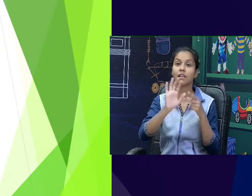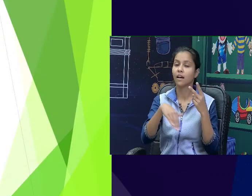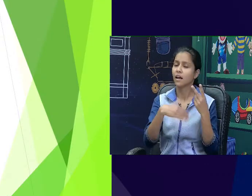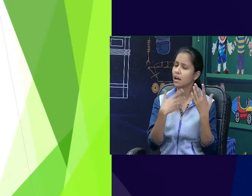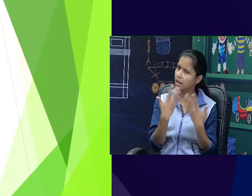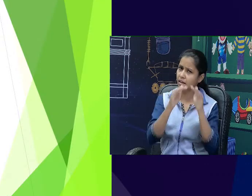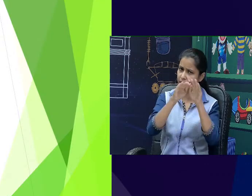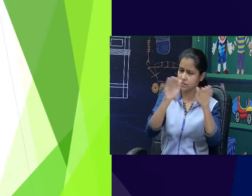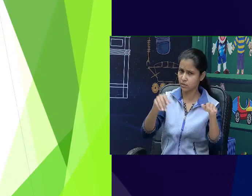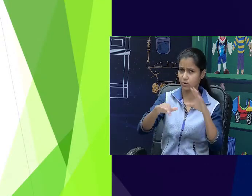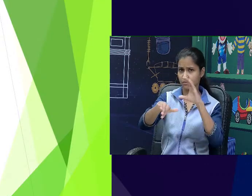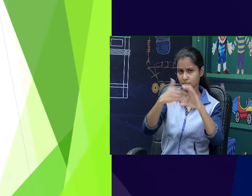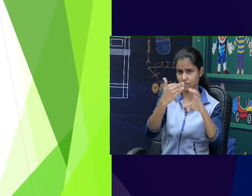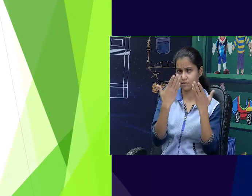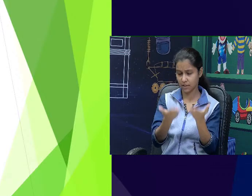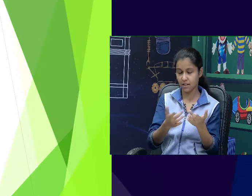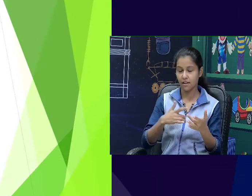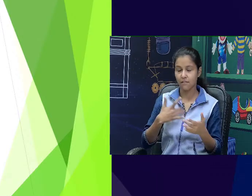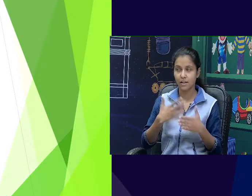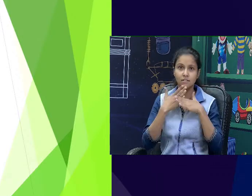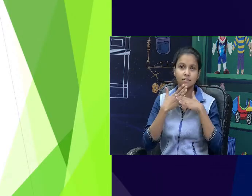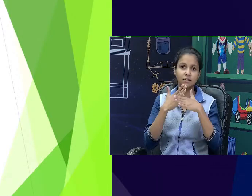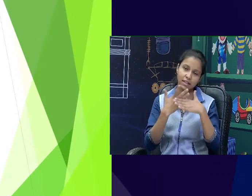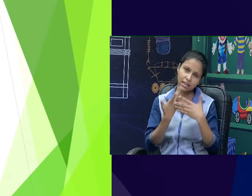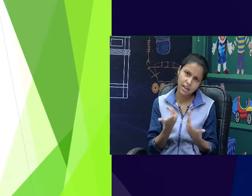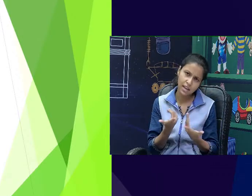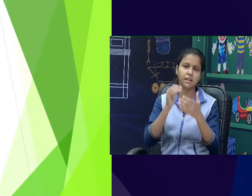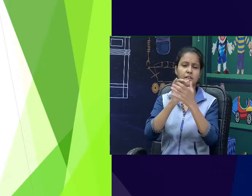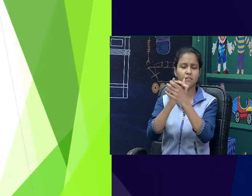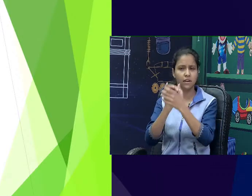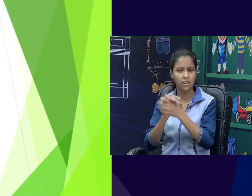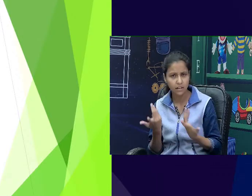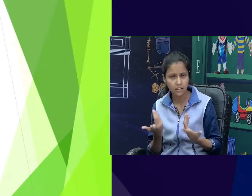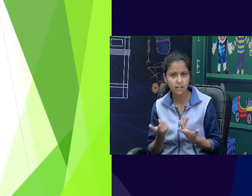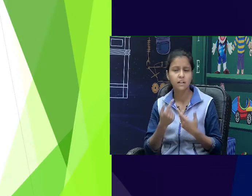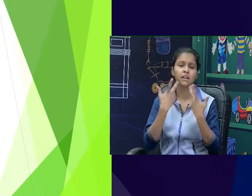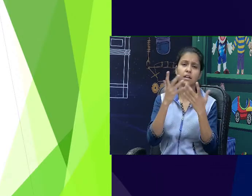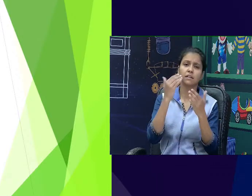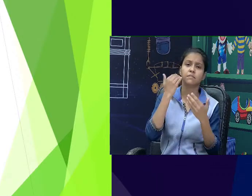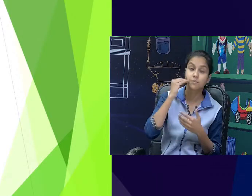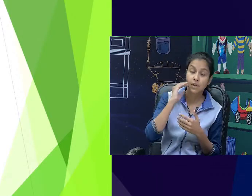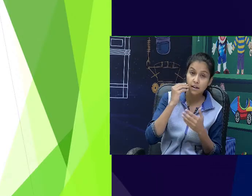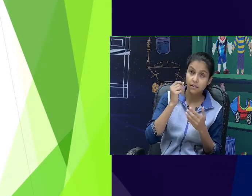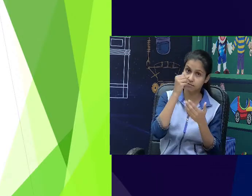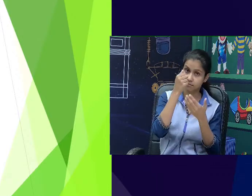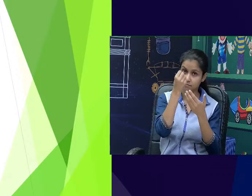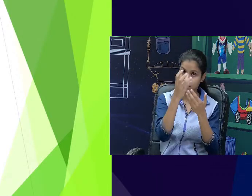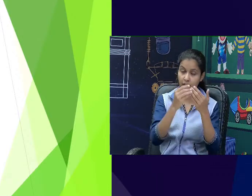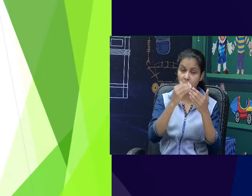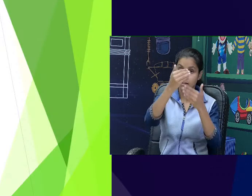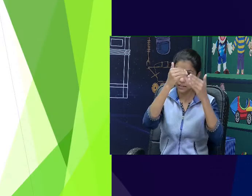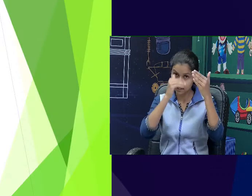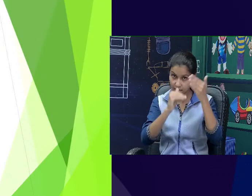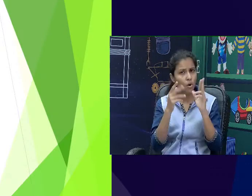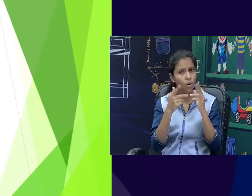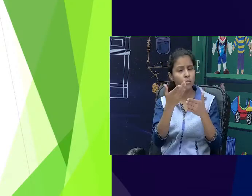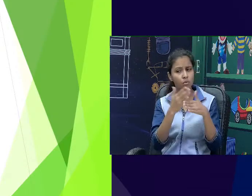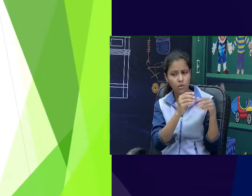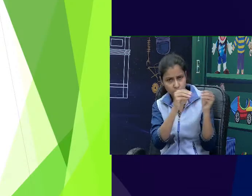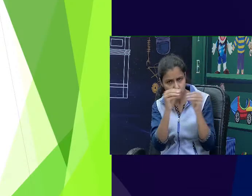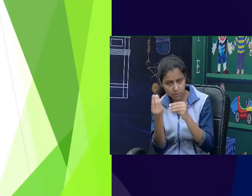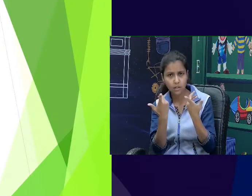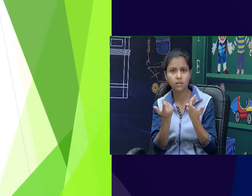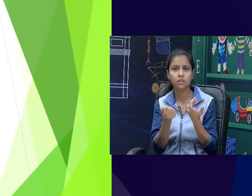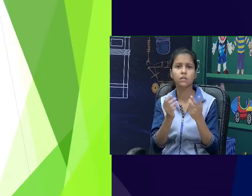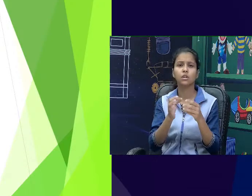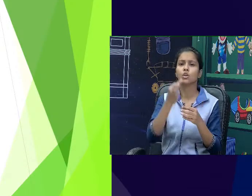any student that he is feeling like, any friend of him. Then will be date, then salutation, that is dear,